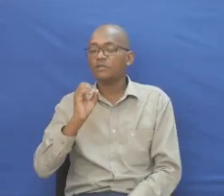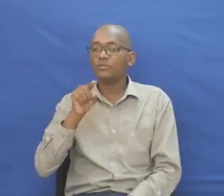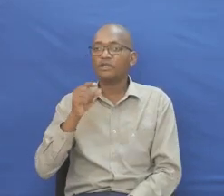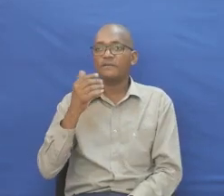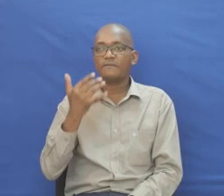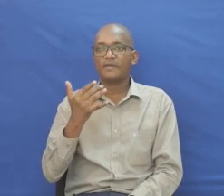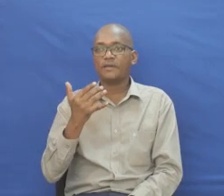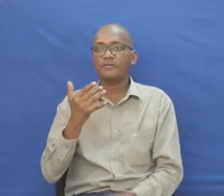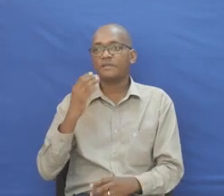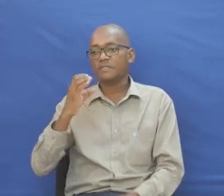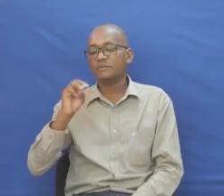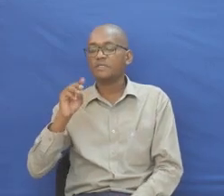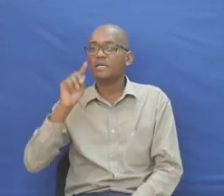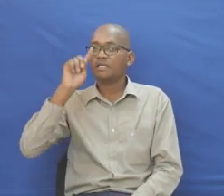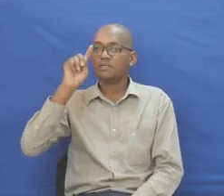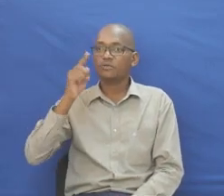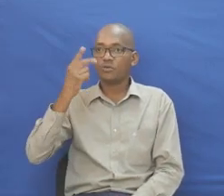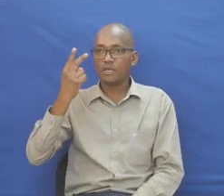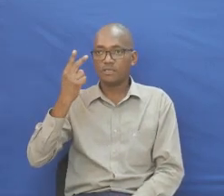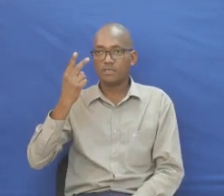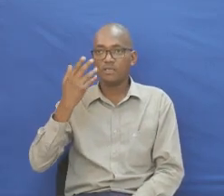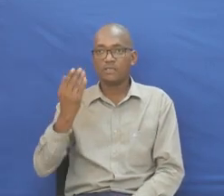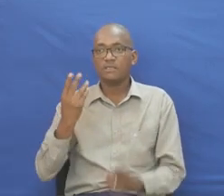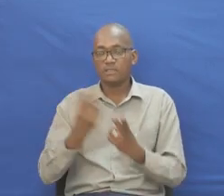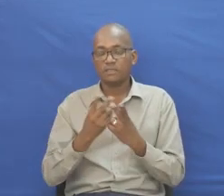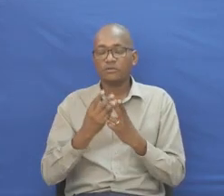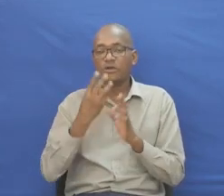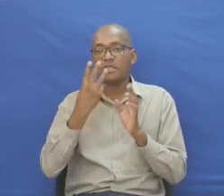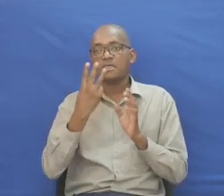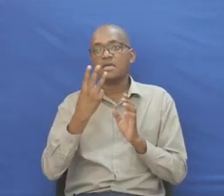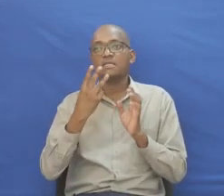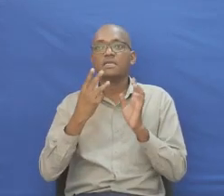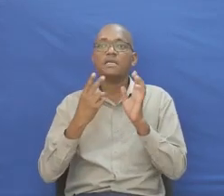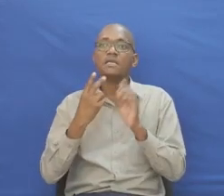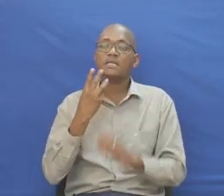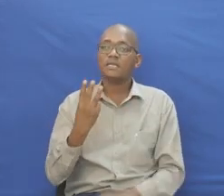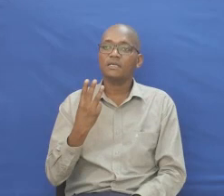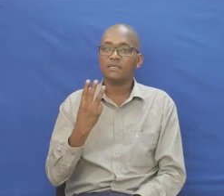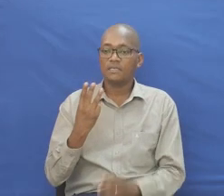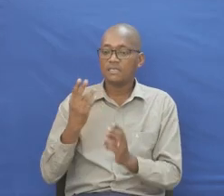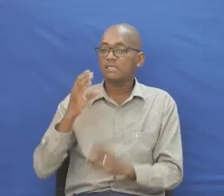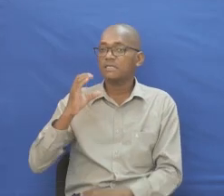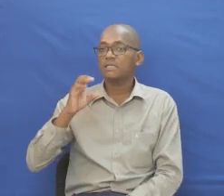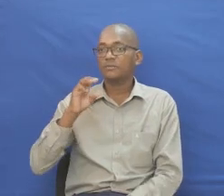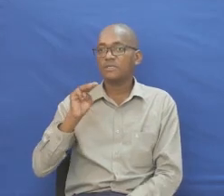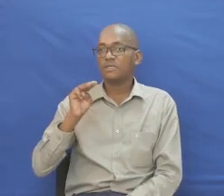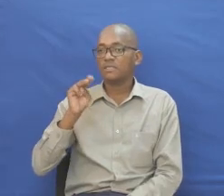centimeter, and centimeter will be centimeter squared. The answer will be equals to here 3, and this one is 33